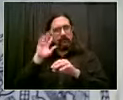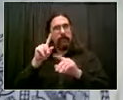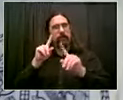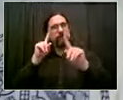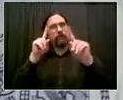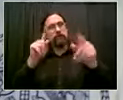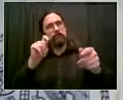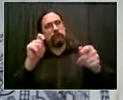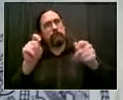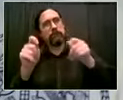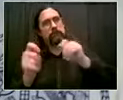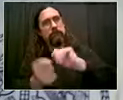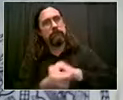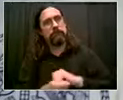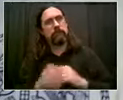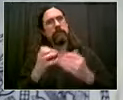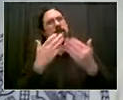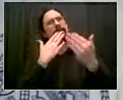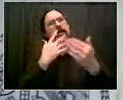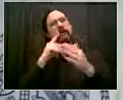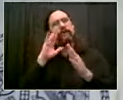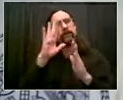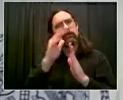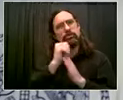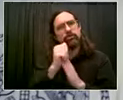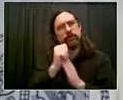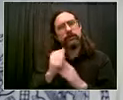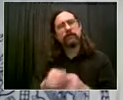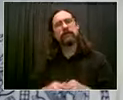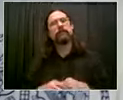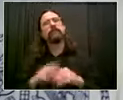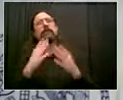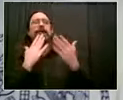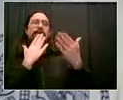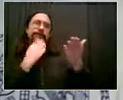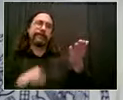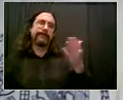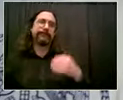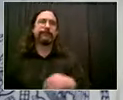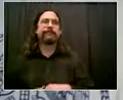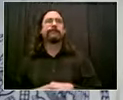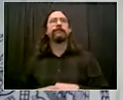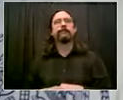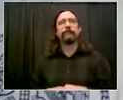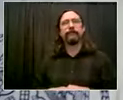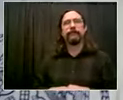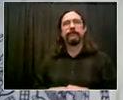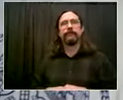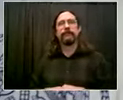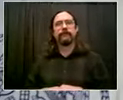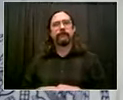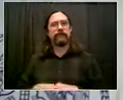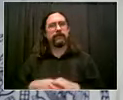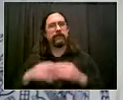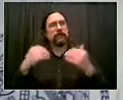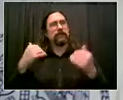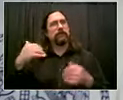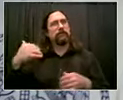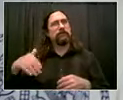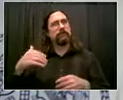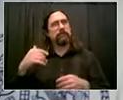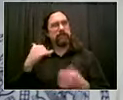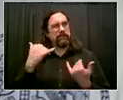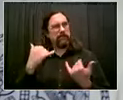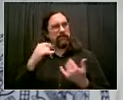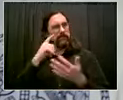So I want to pull all this together. We've got a lot of work to do. We're dealing with a very big challenge. We need help.